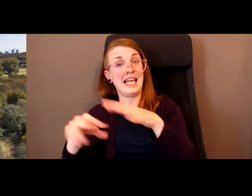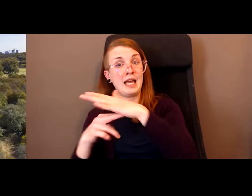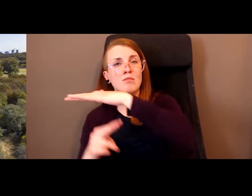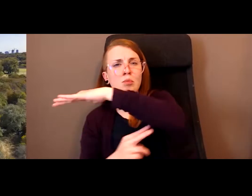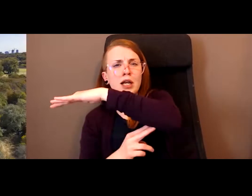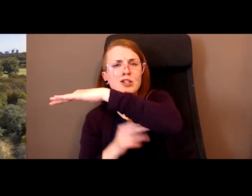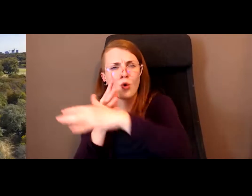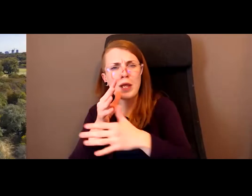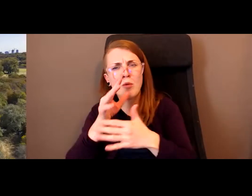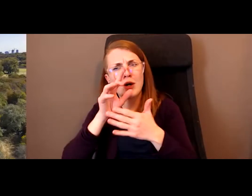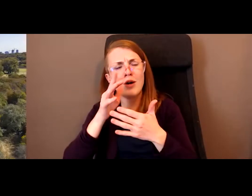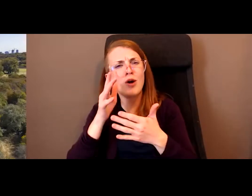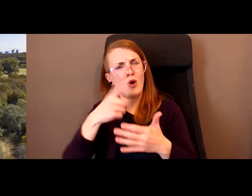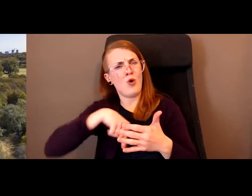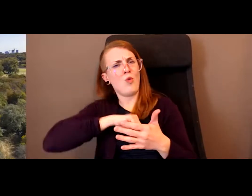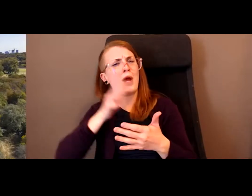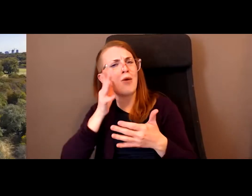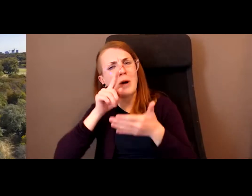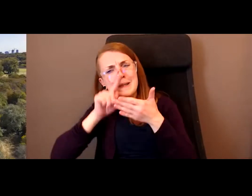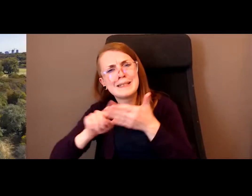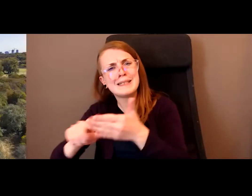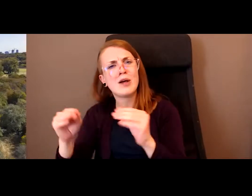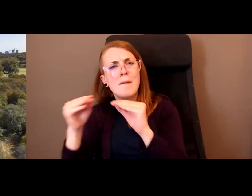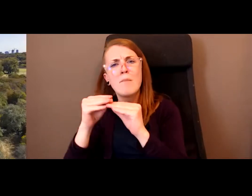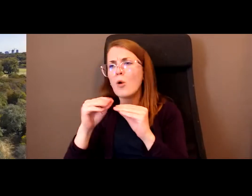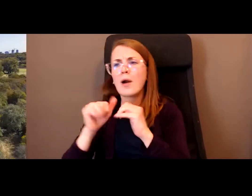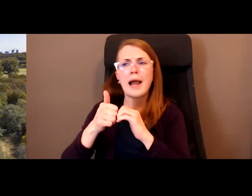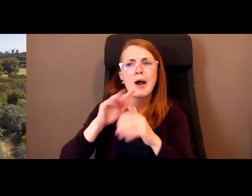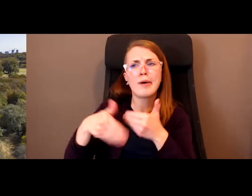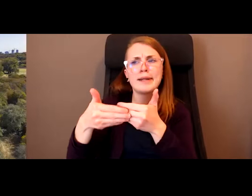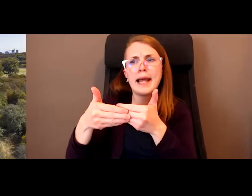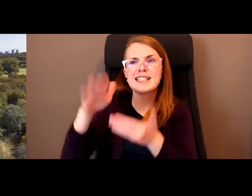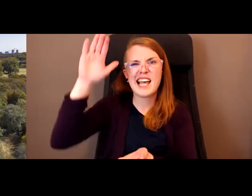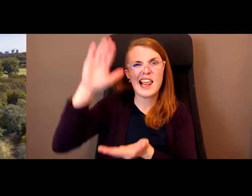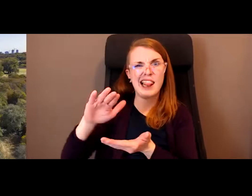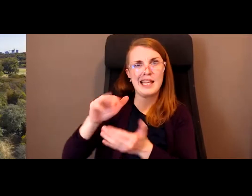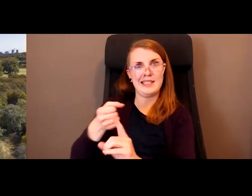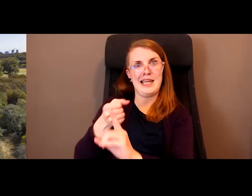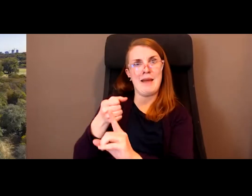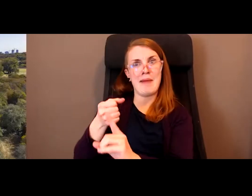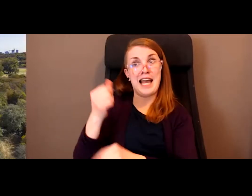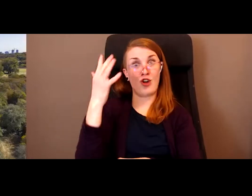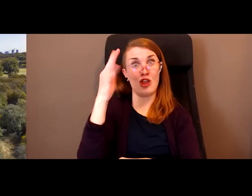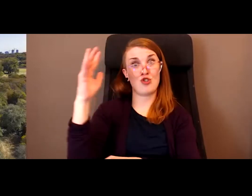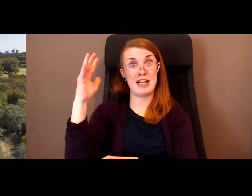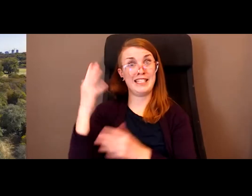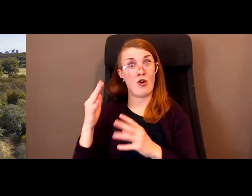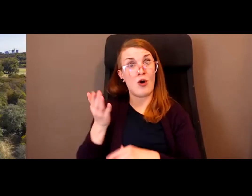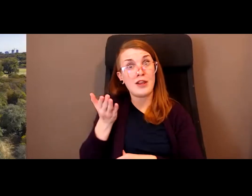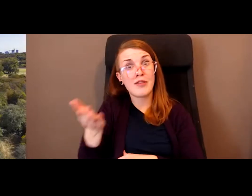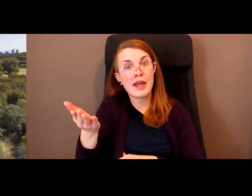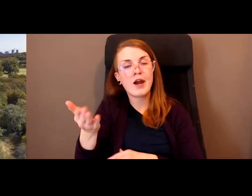see getting the next layer of how do we have the least impact on existing trees and critical